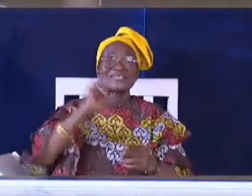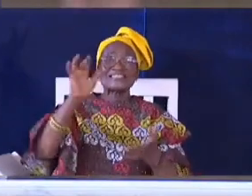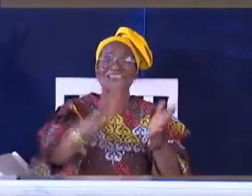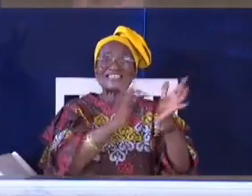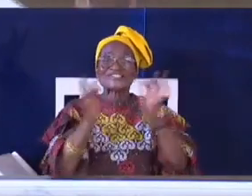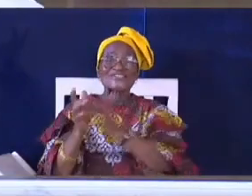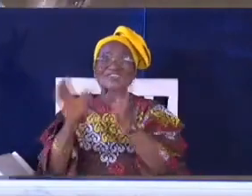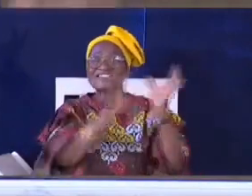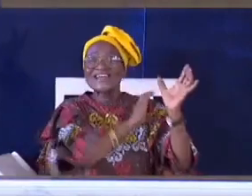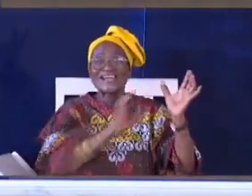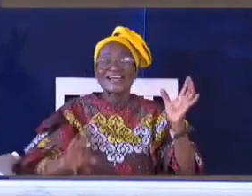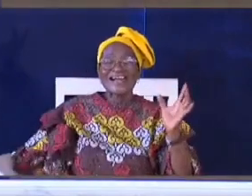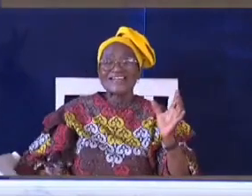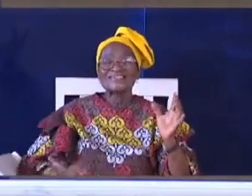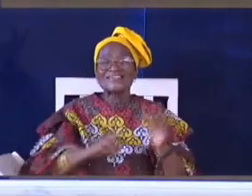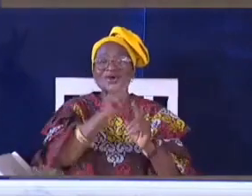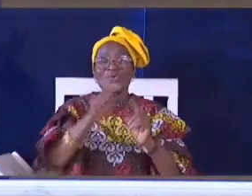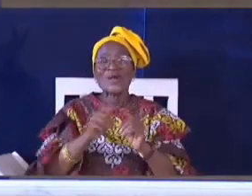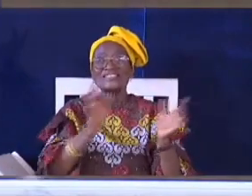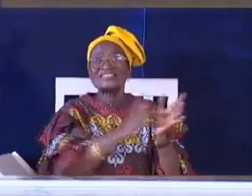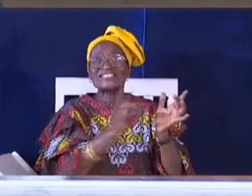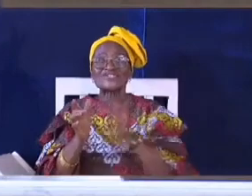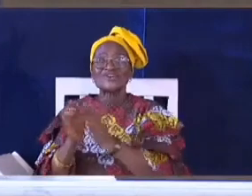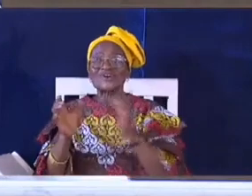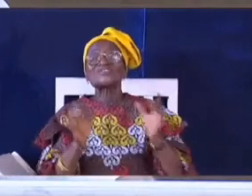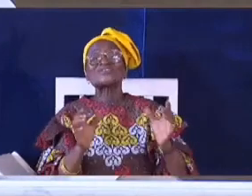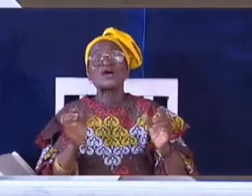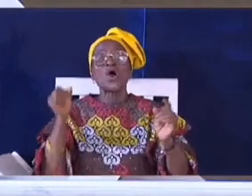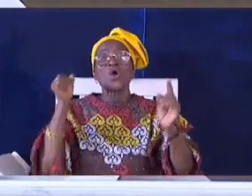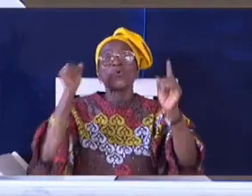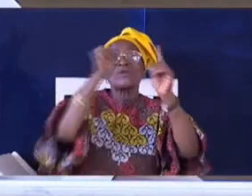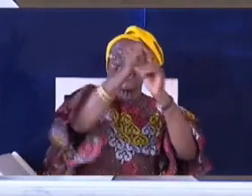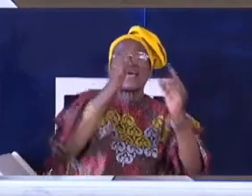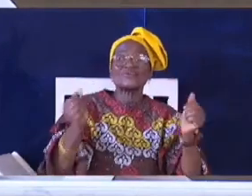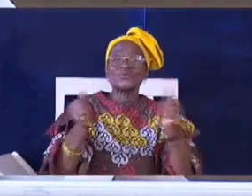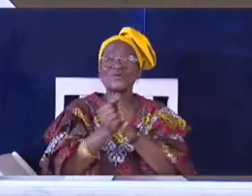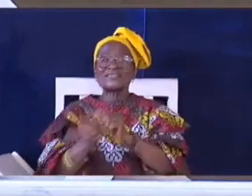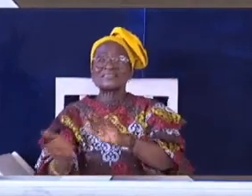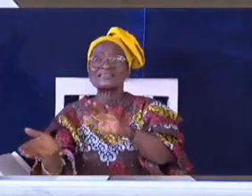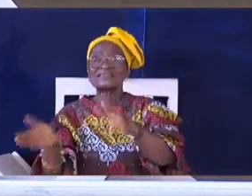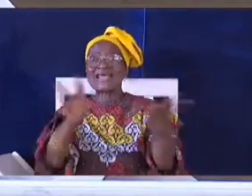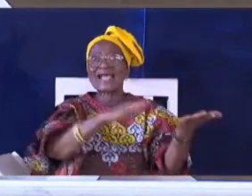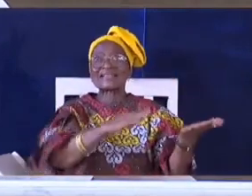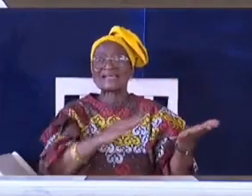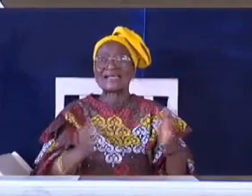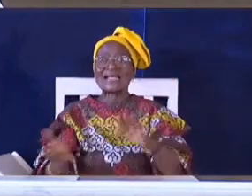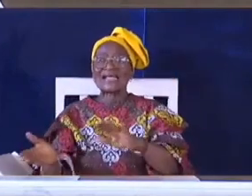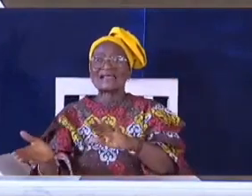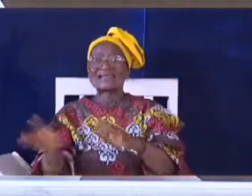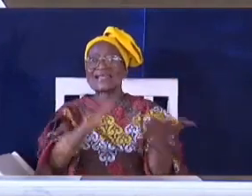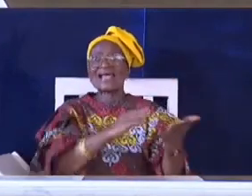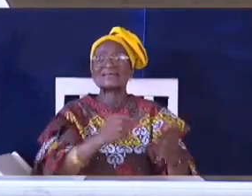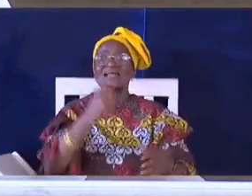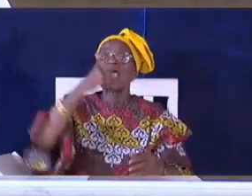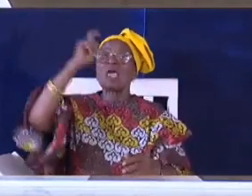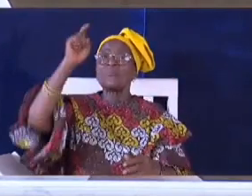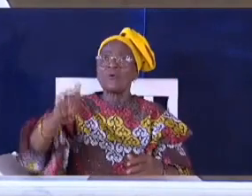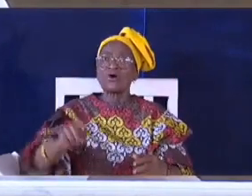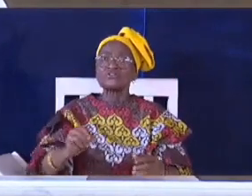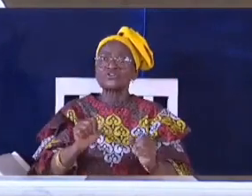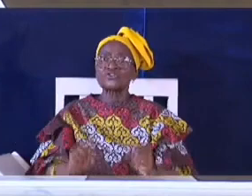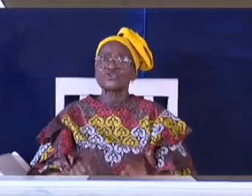When Jesus collides with death, death must